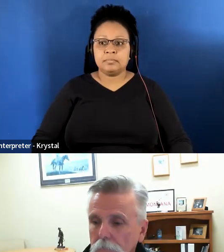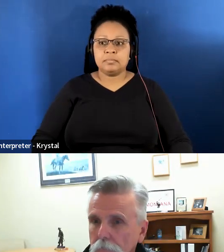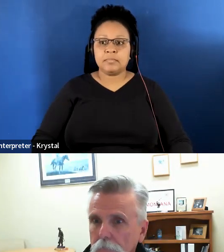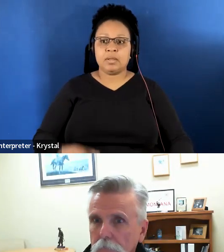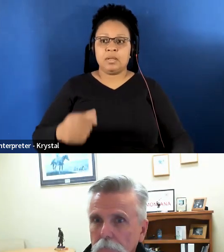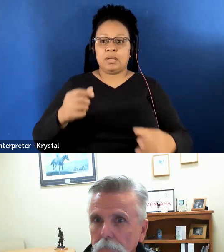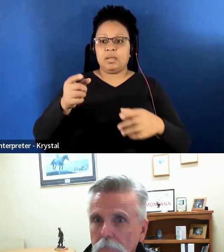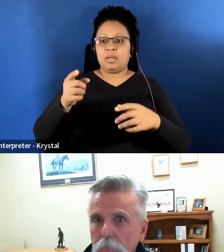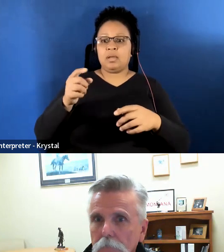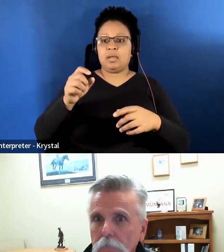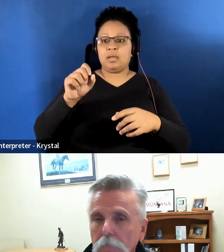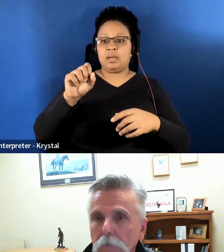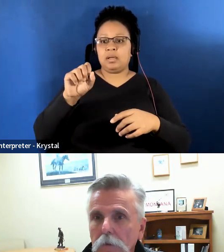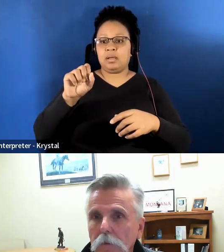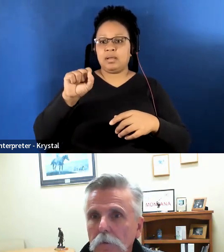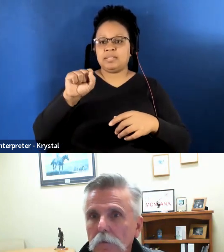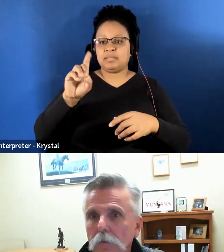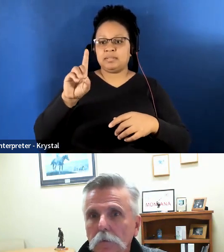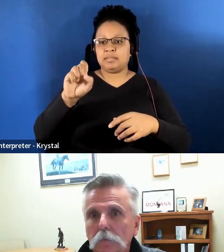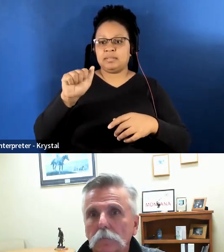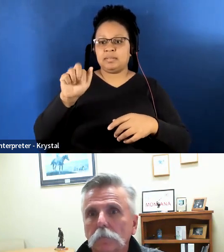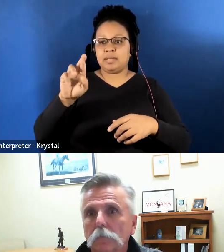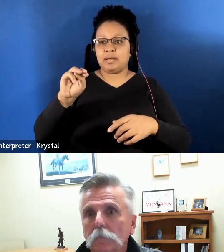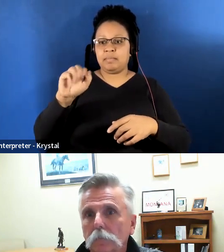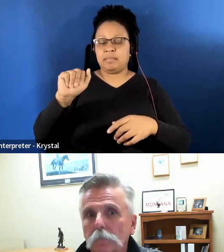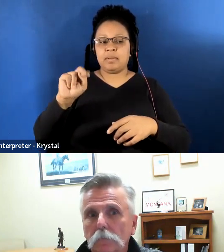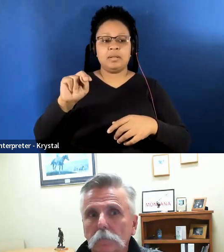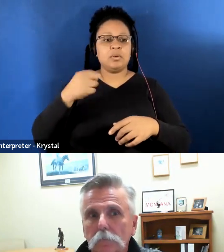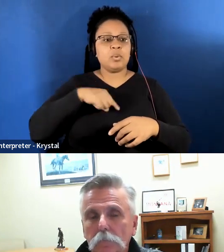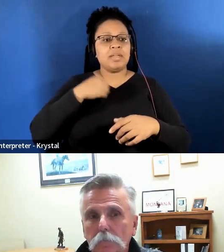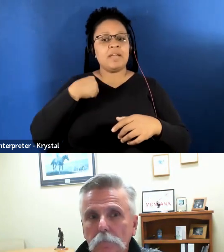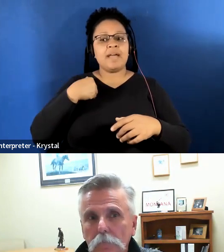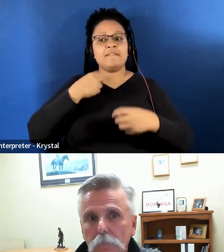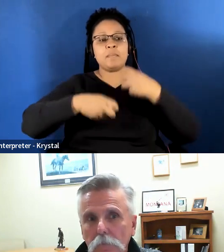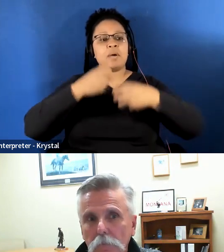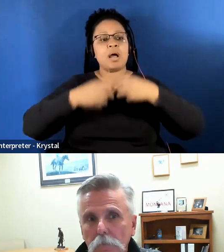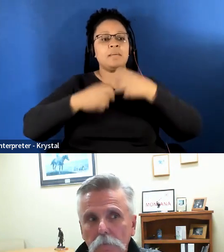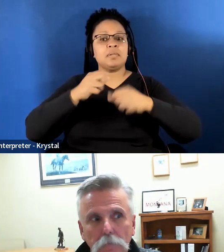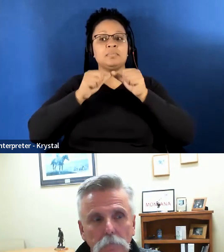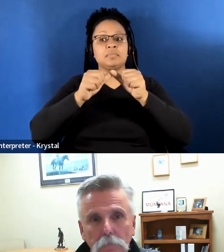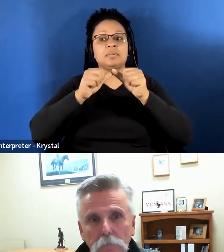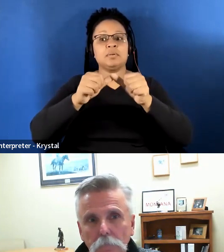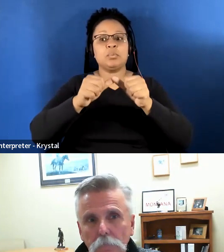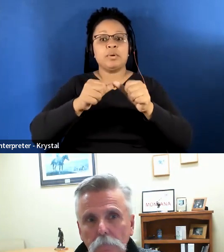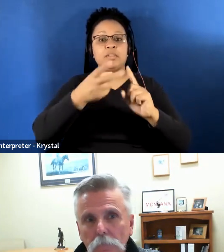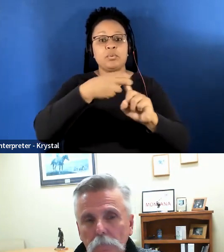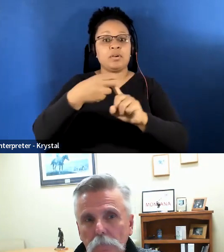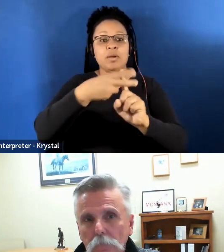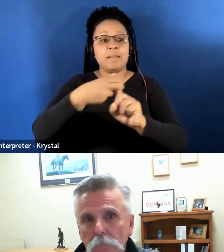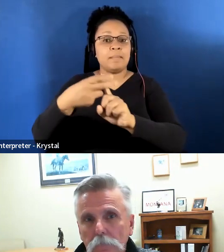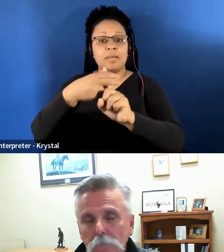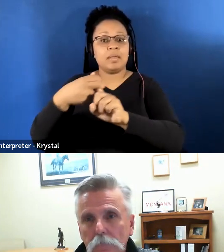We have constantly had an issue with recruitment in one of our offices, our Bozeman